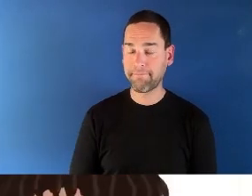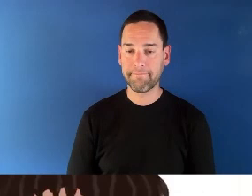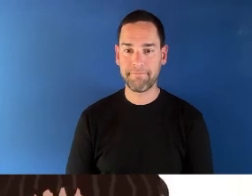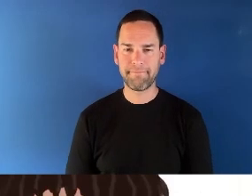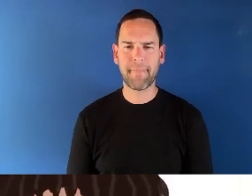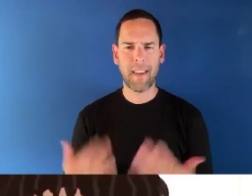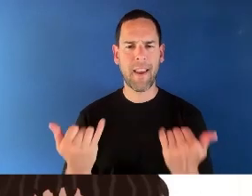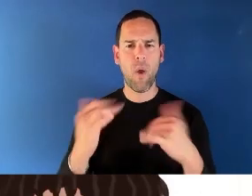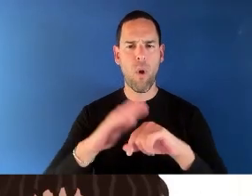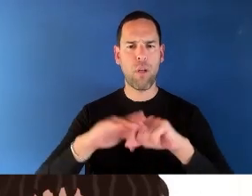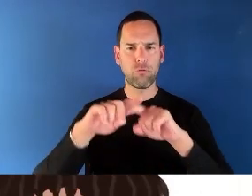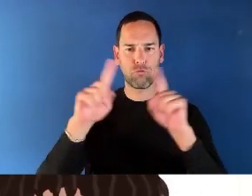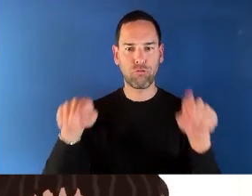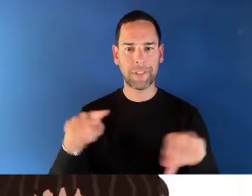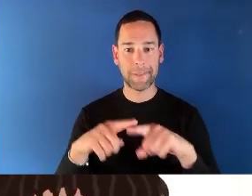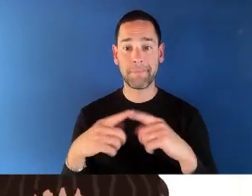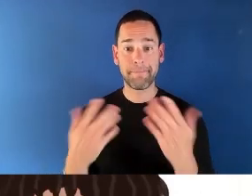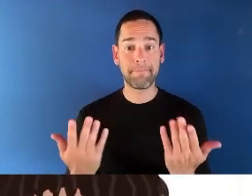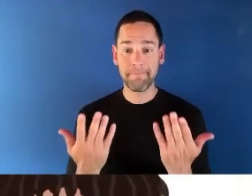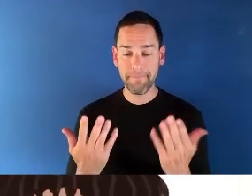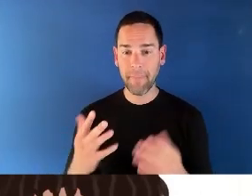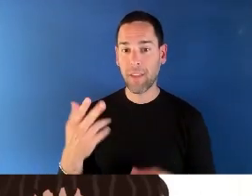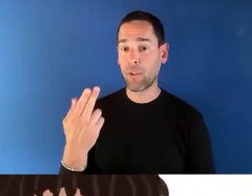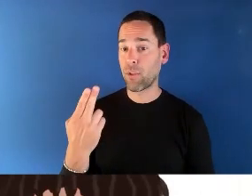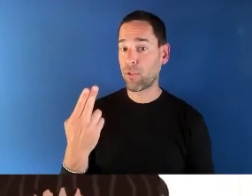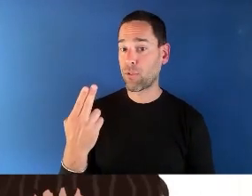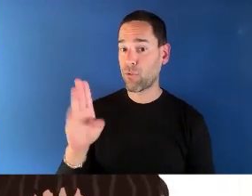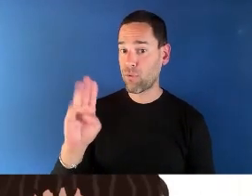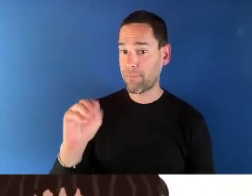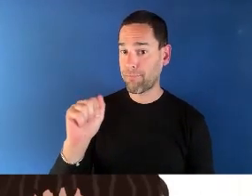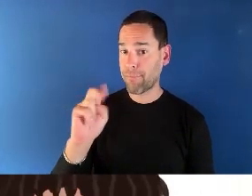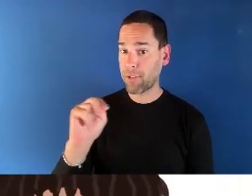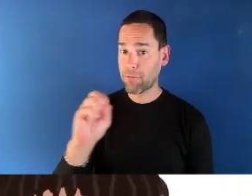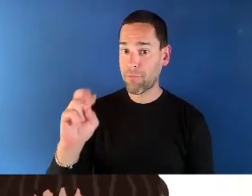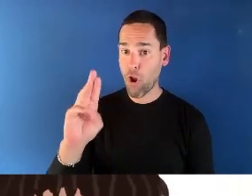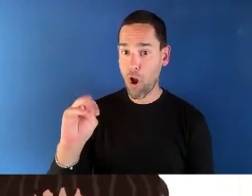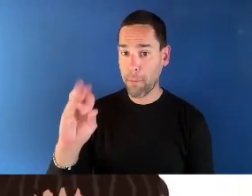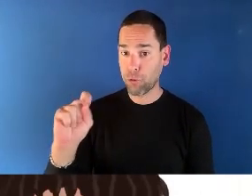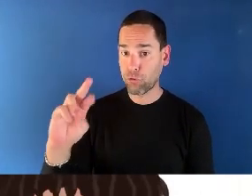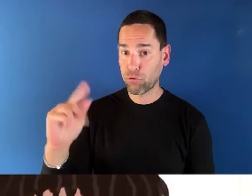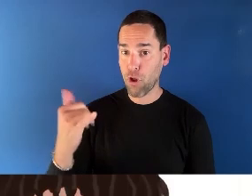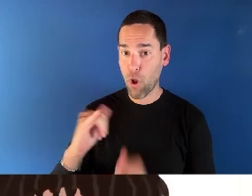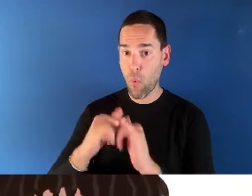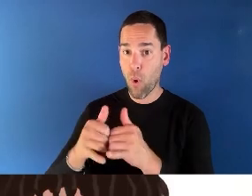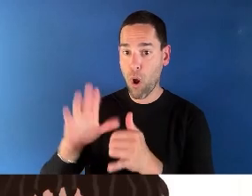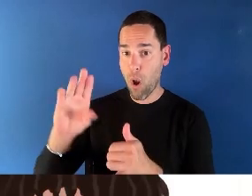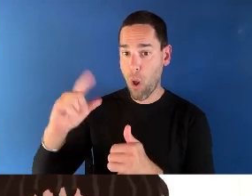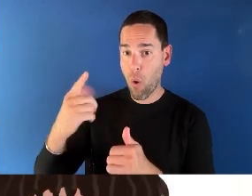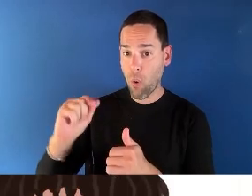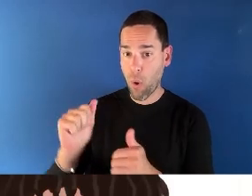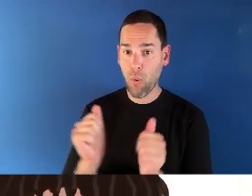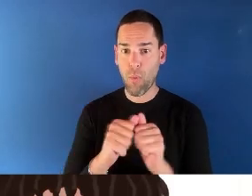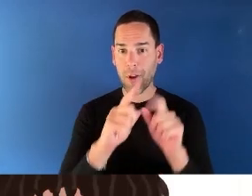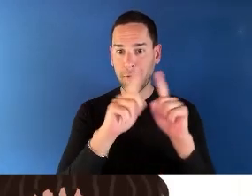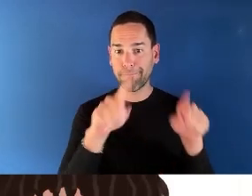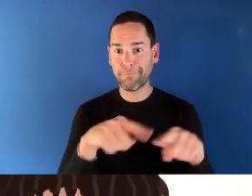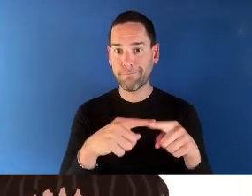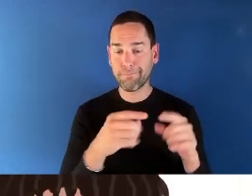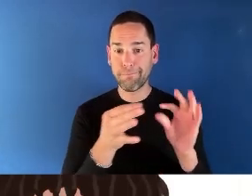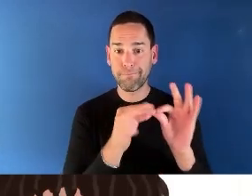On screen now is the logo for the Heumann-Armstrong Award and white text on a gray background that reads,